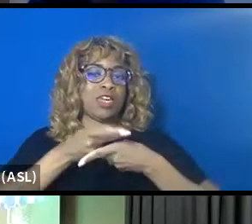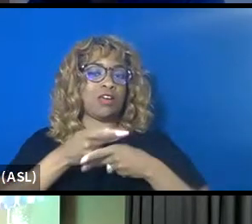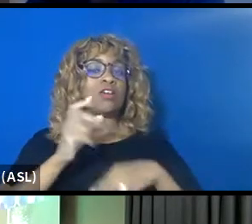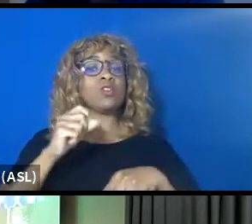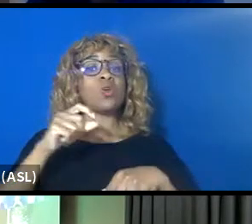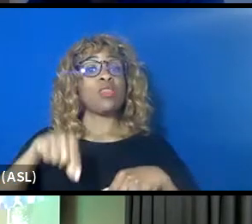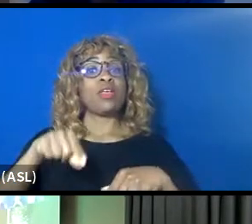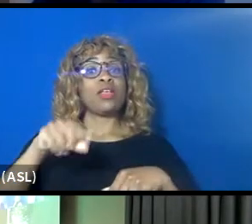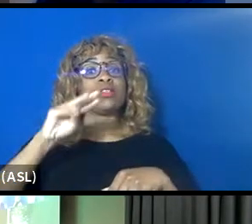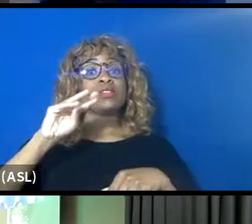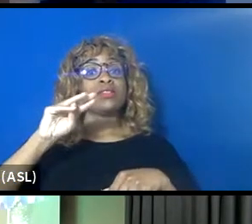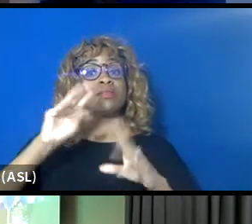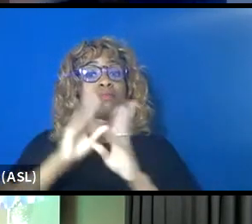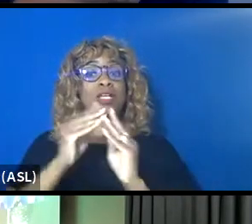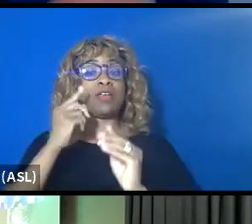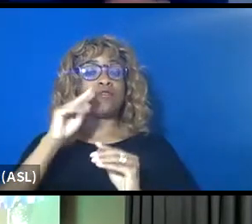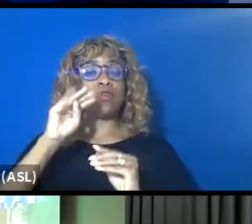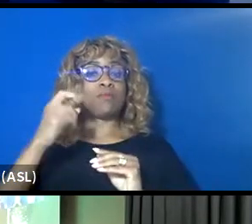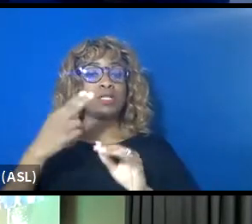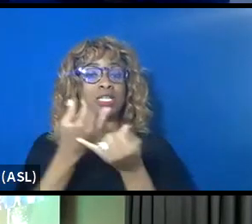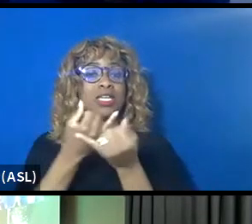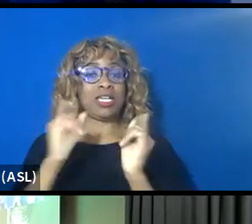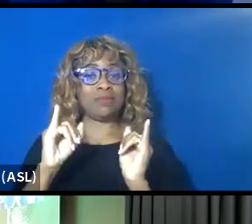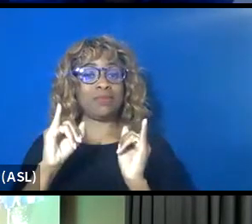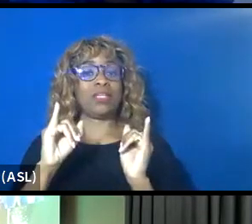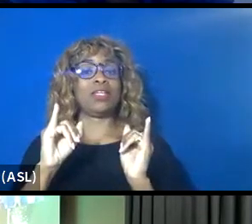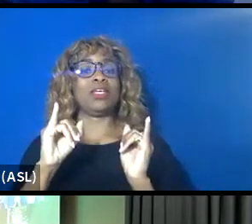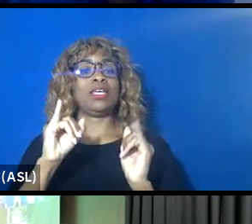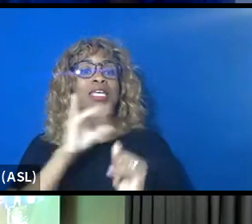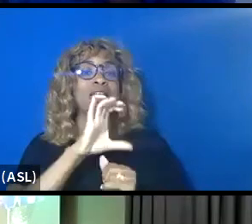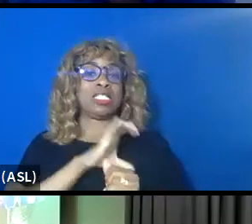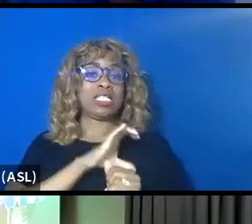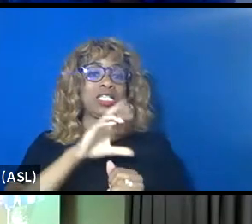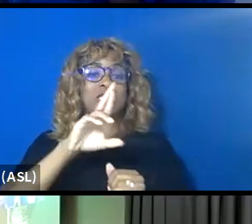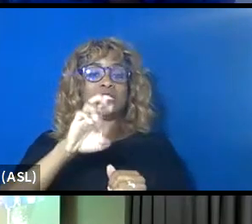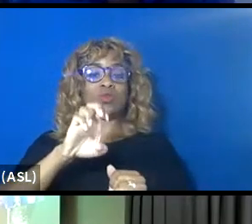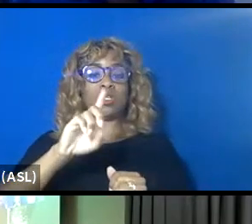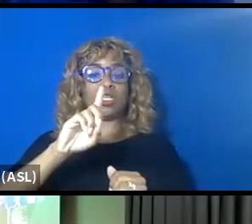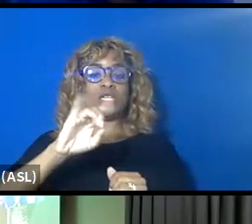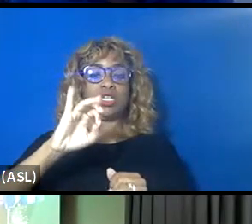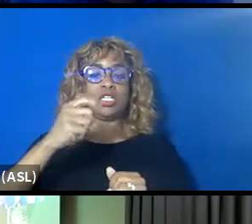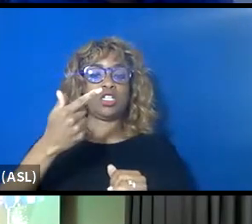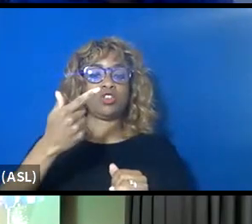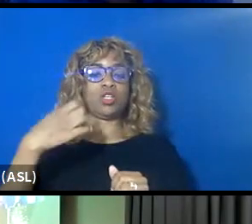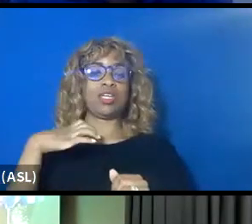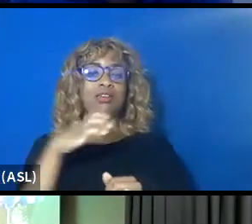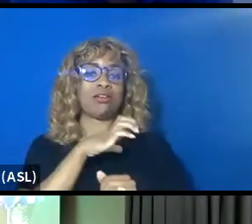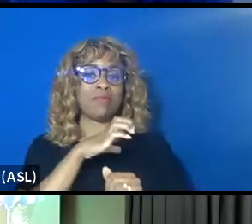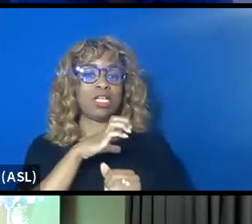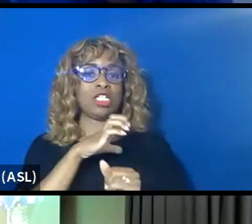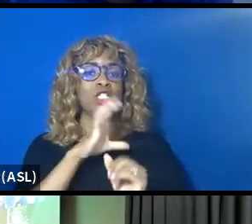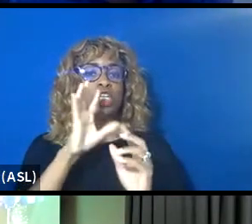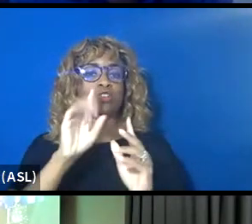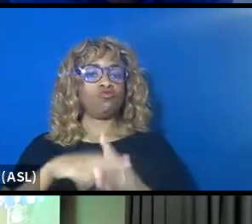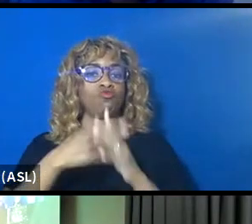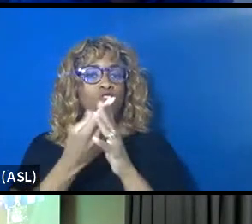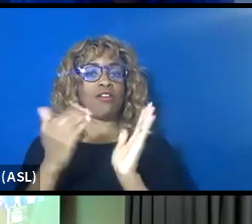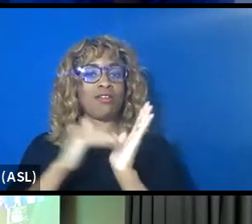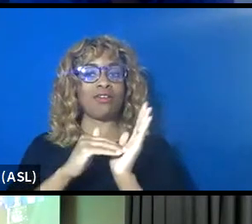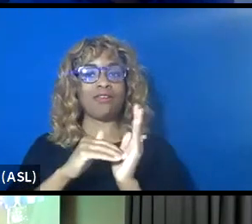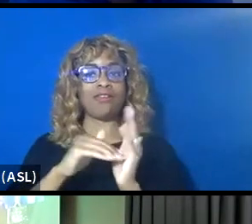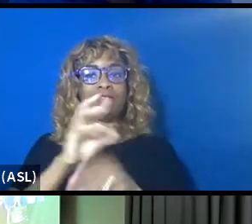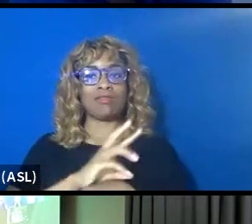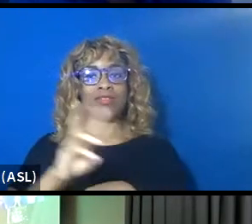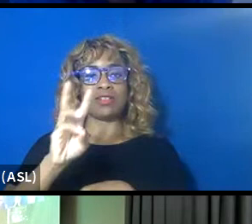Michigan Independent Citizens Redistricting Commission back to order at 6:47 p.m. Will